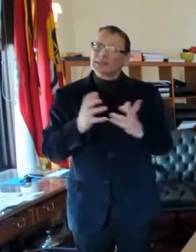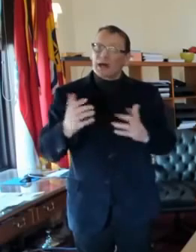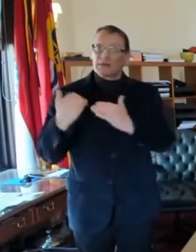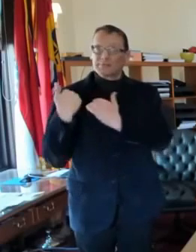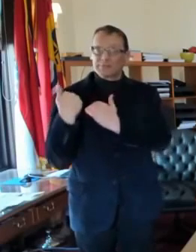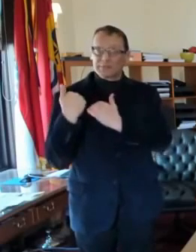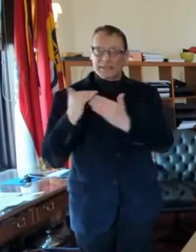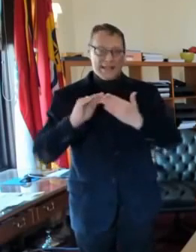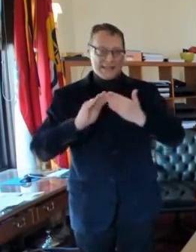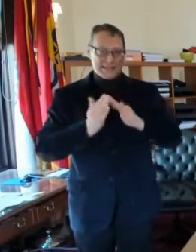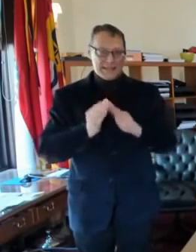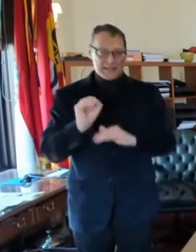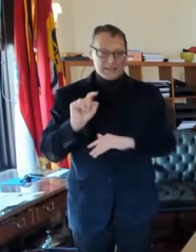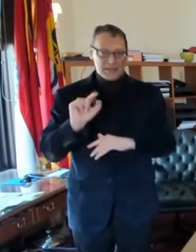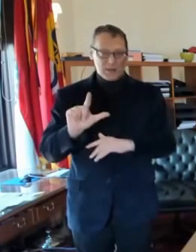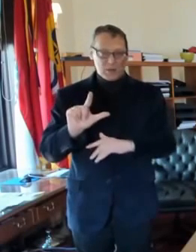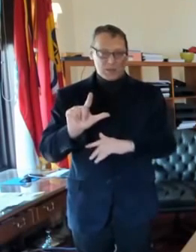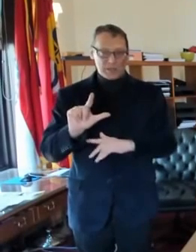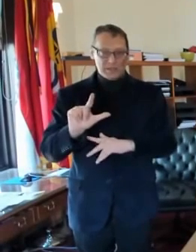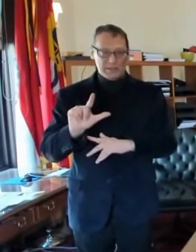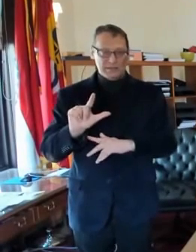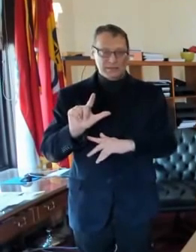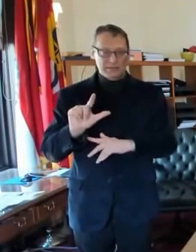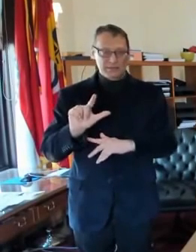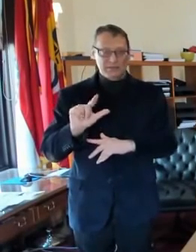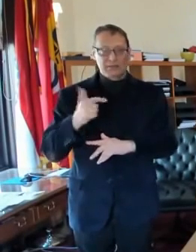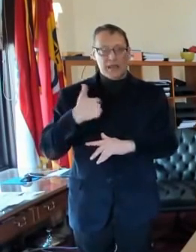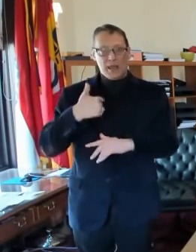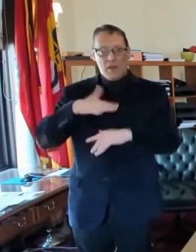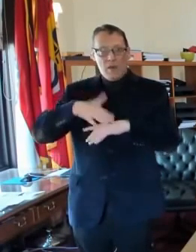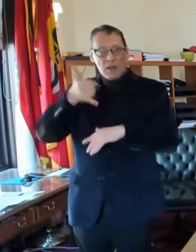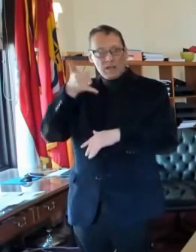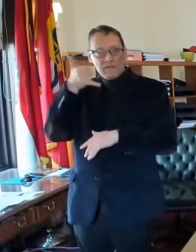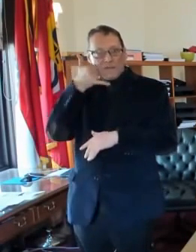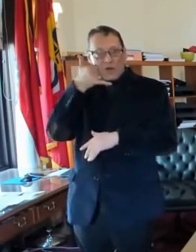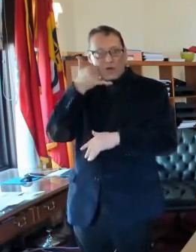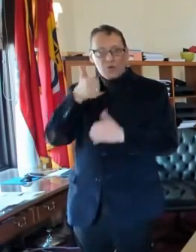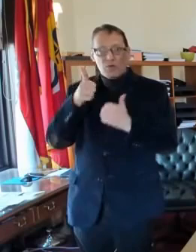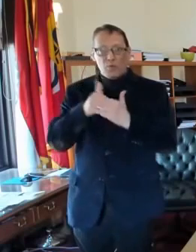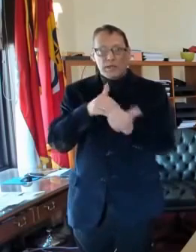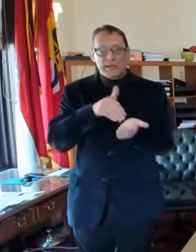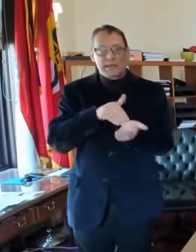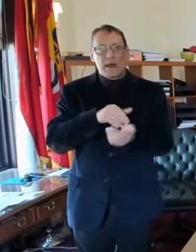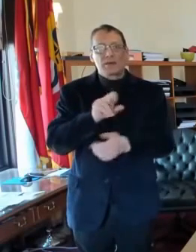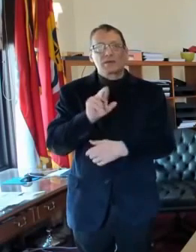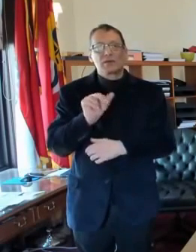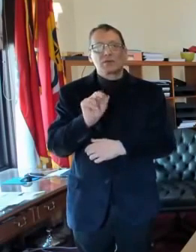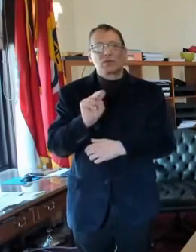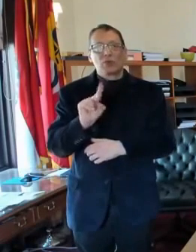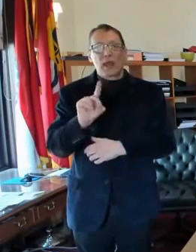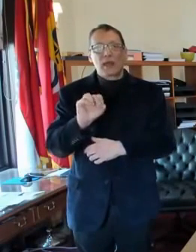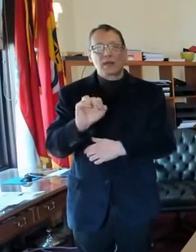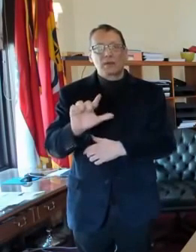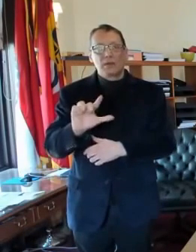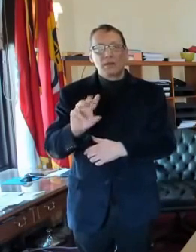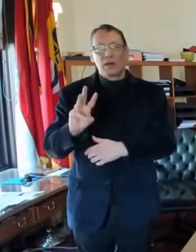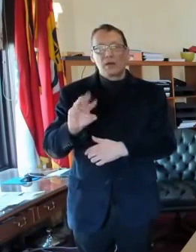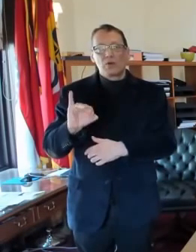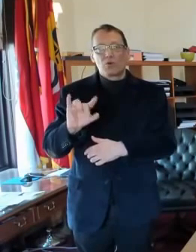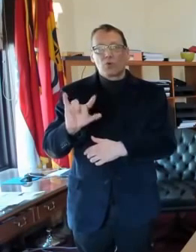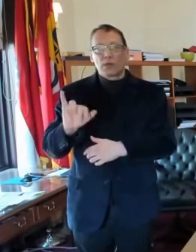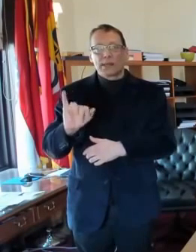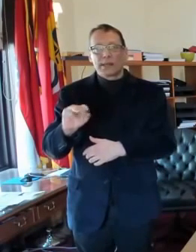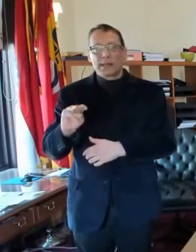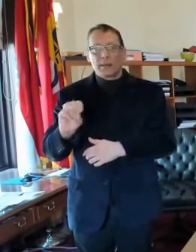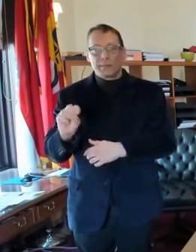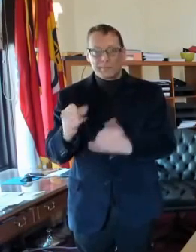job. City of St. Louis, I have been on the phone with Dr. Randall Williams a couple